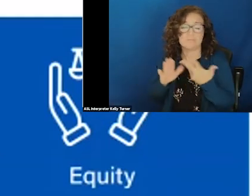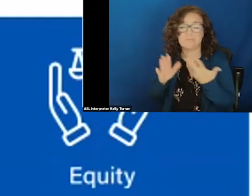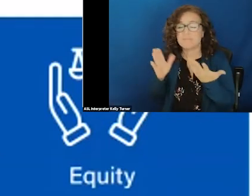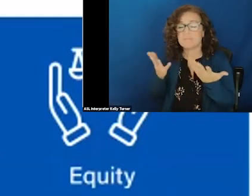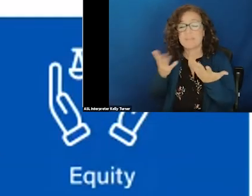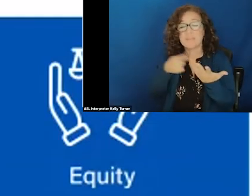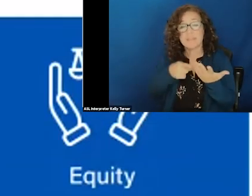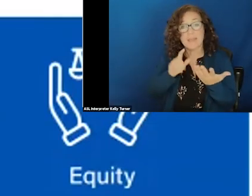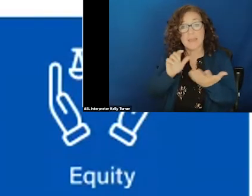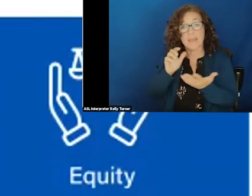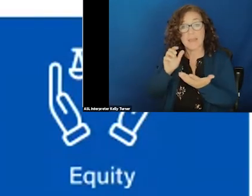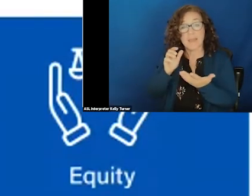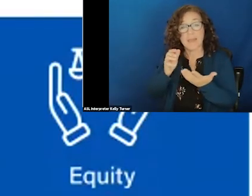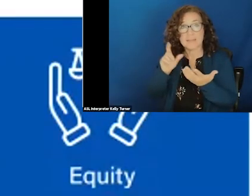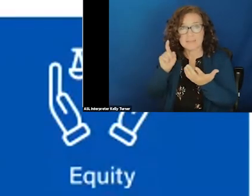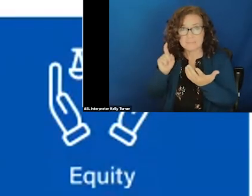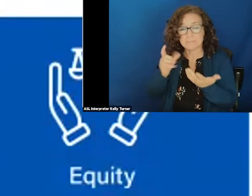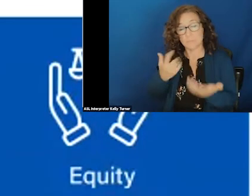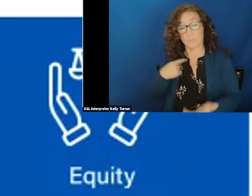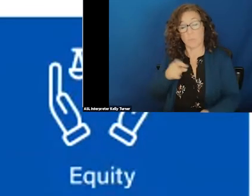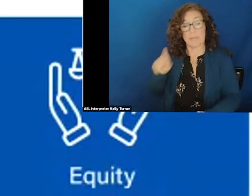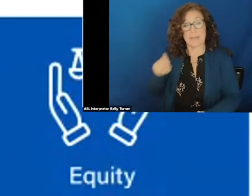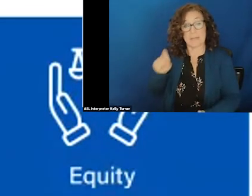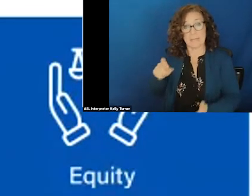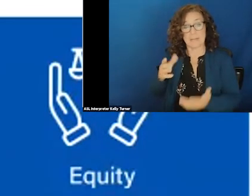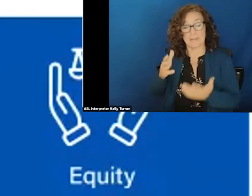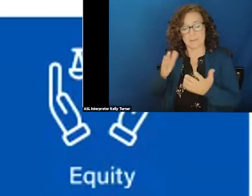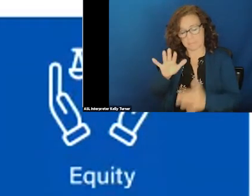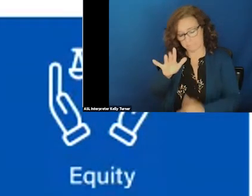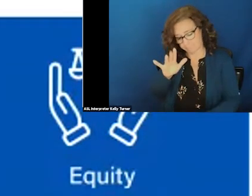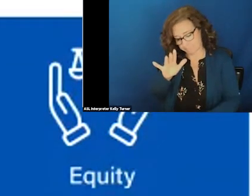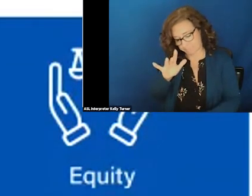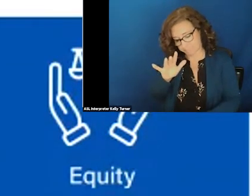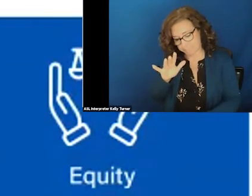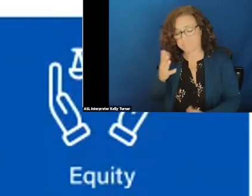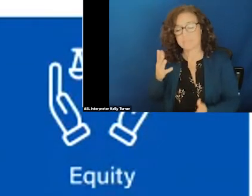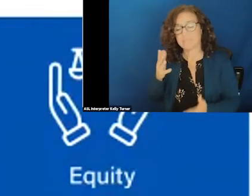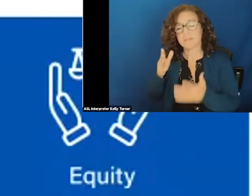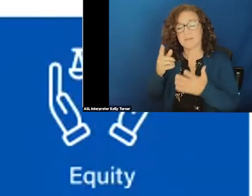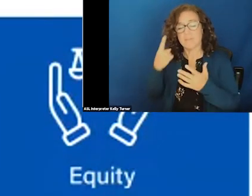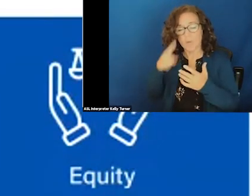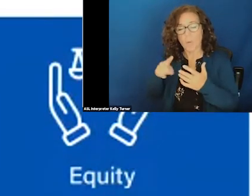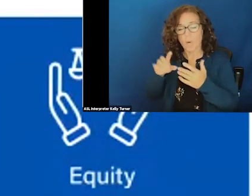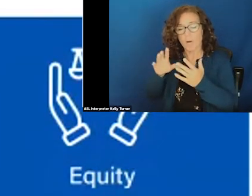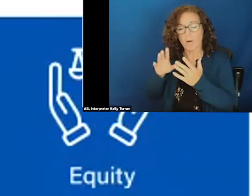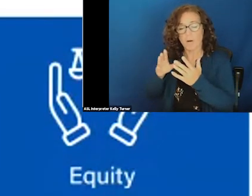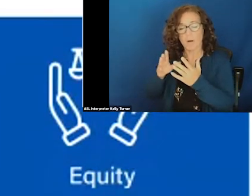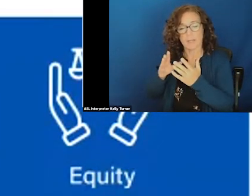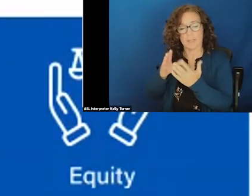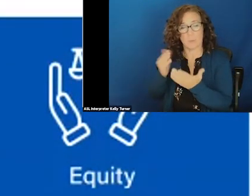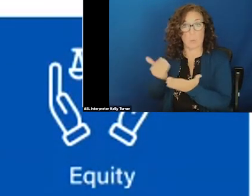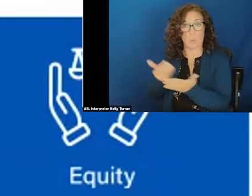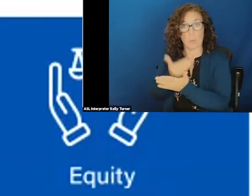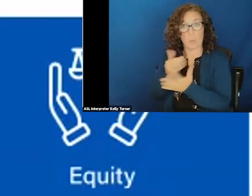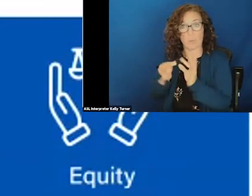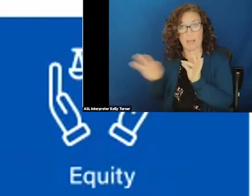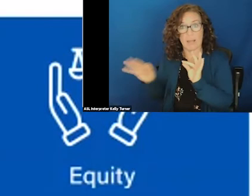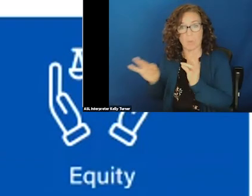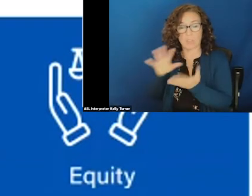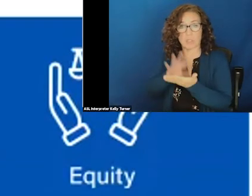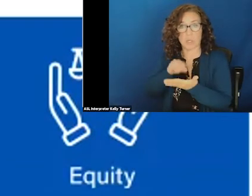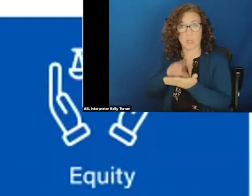emergent multilingual learners is key to this work, and having additional staff to do that work will only improve